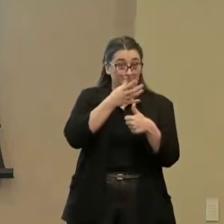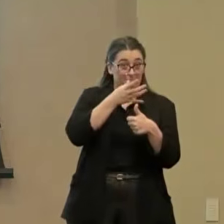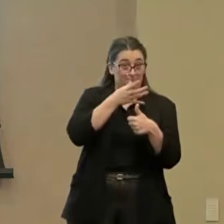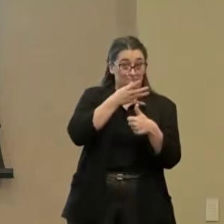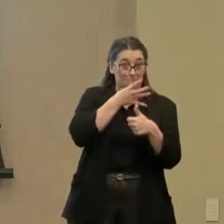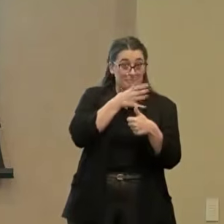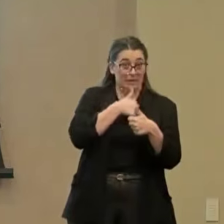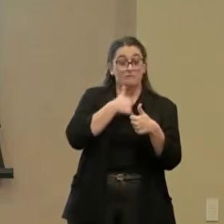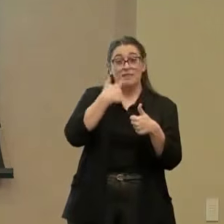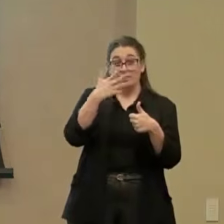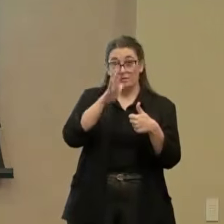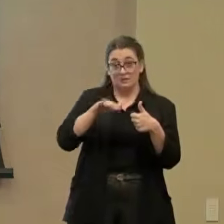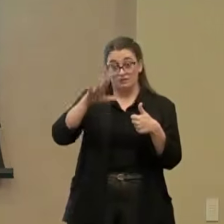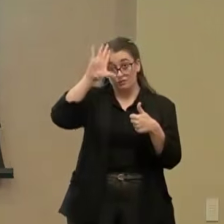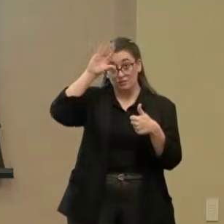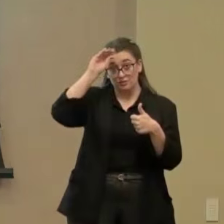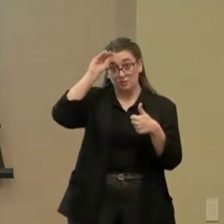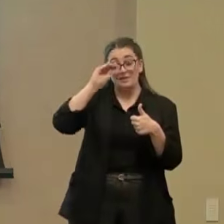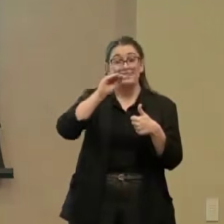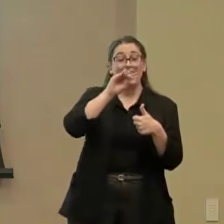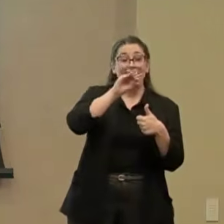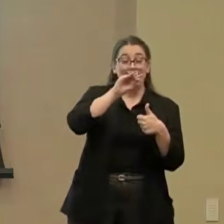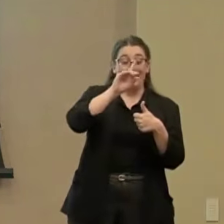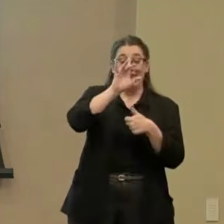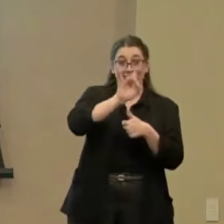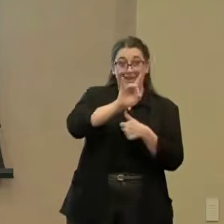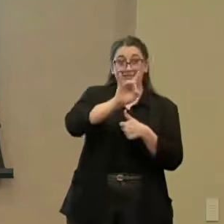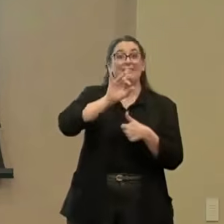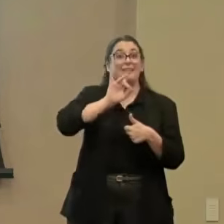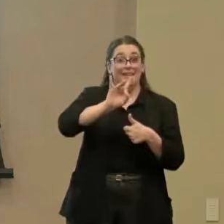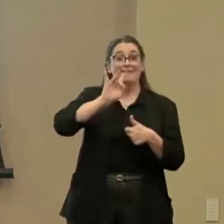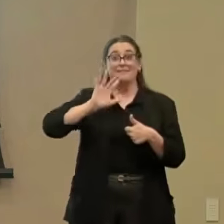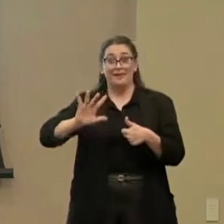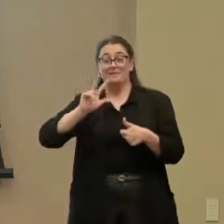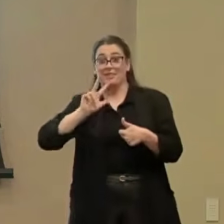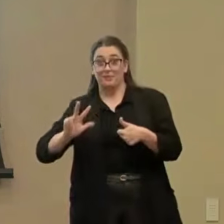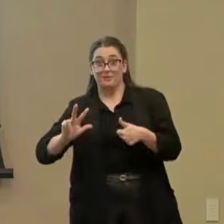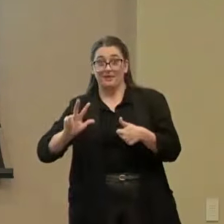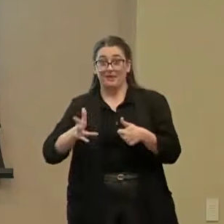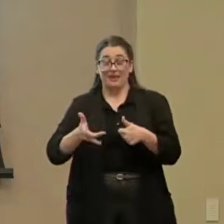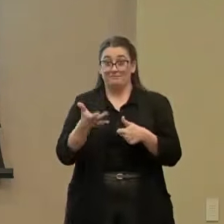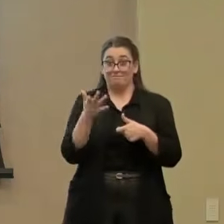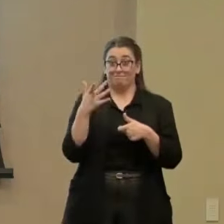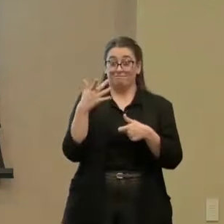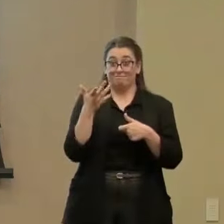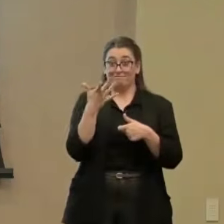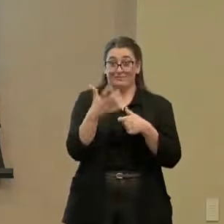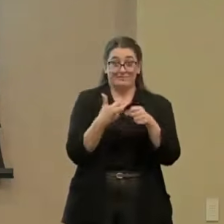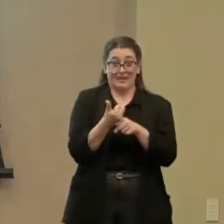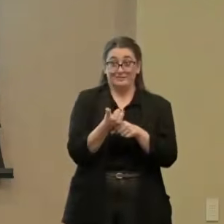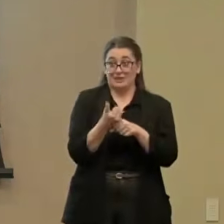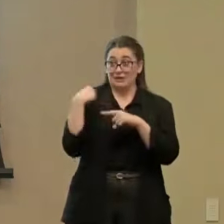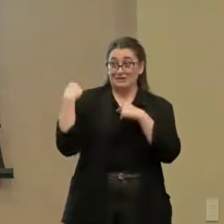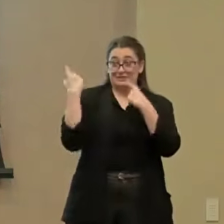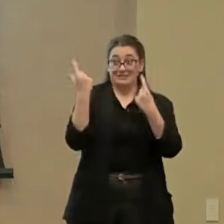boys. They are 8, 5, 3, and in the past year, our lives changed tremendously because